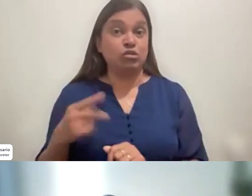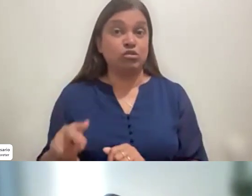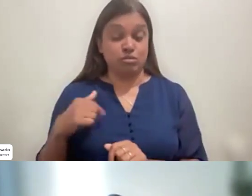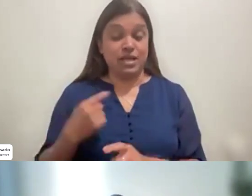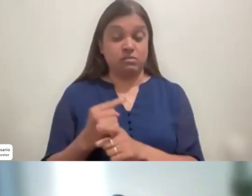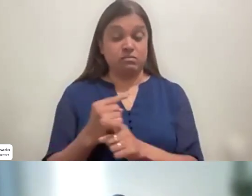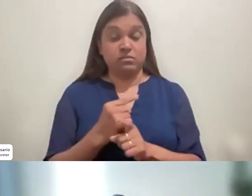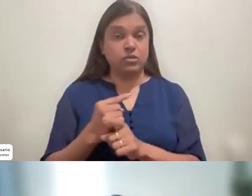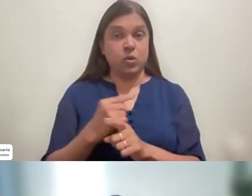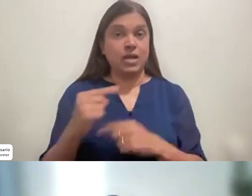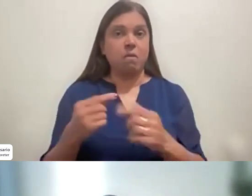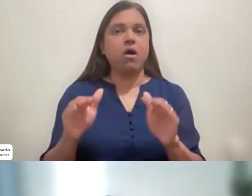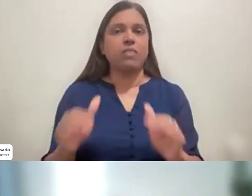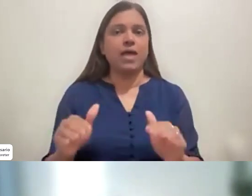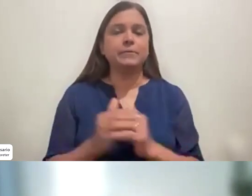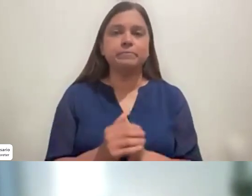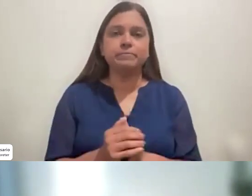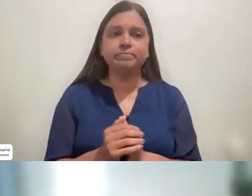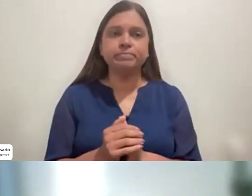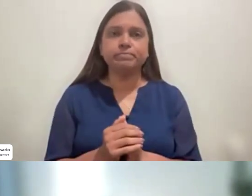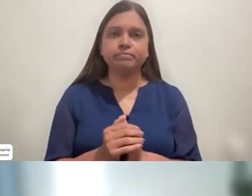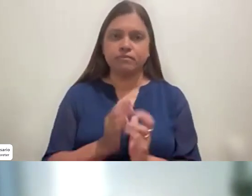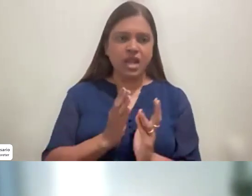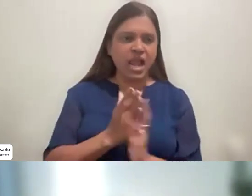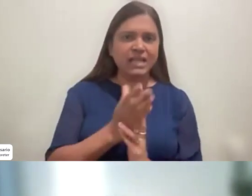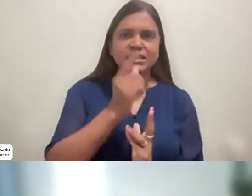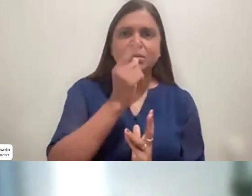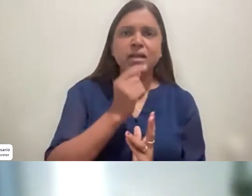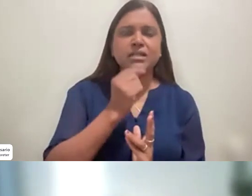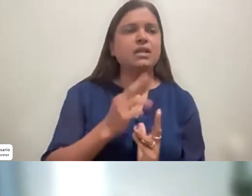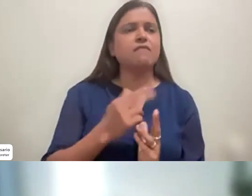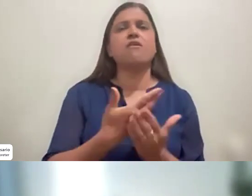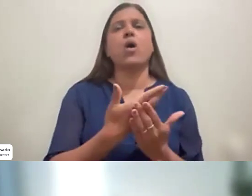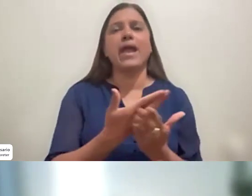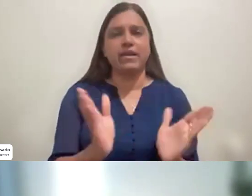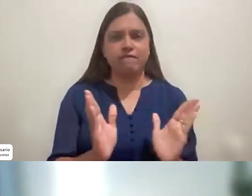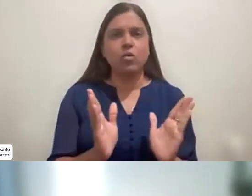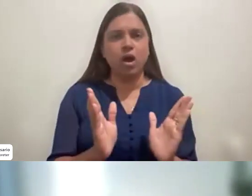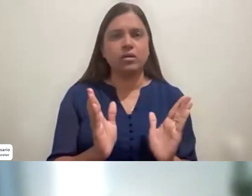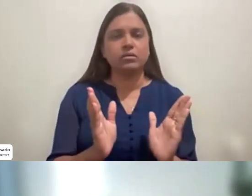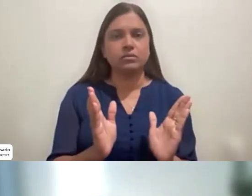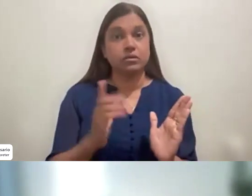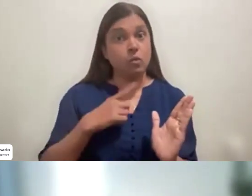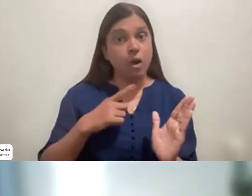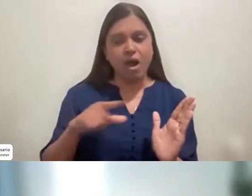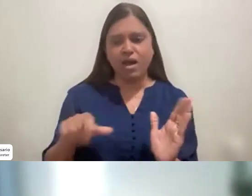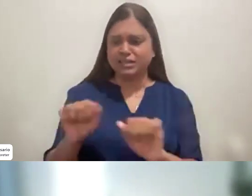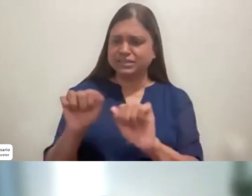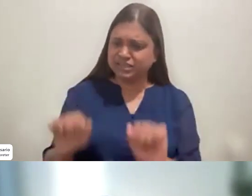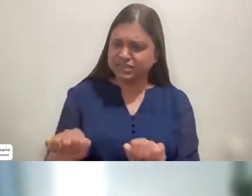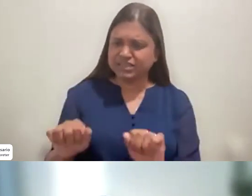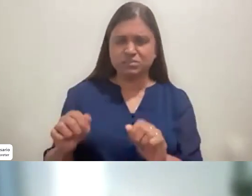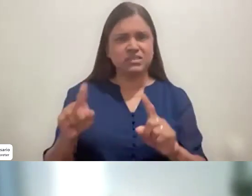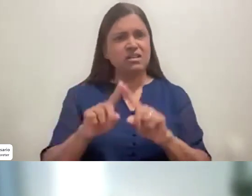about the accessibility for everyone, because these systems are the gateway of citizens